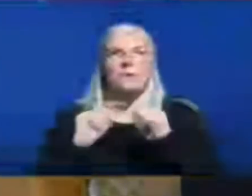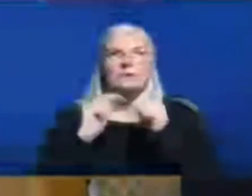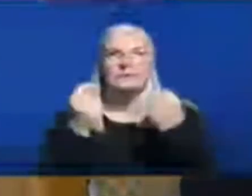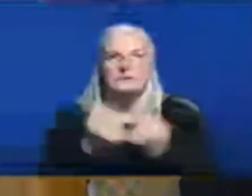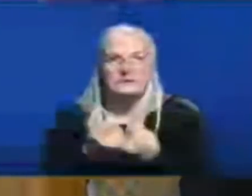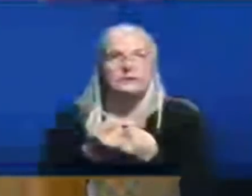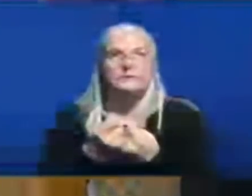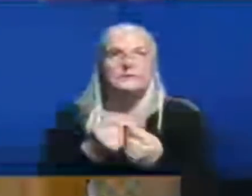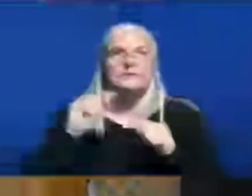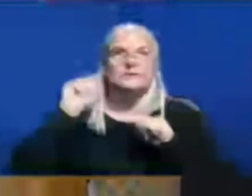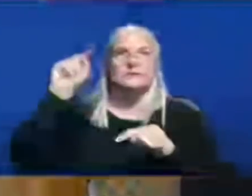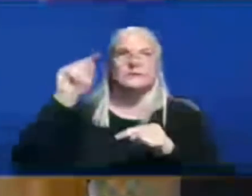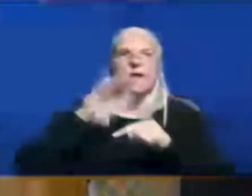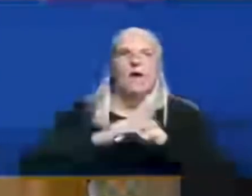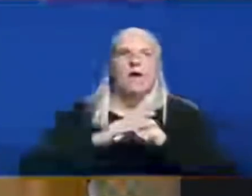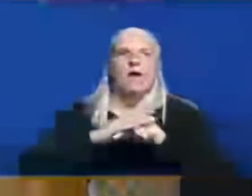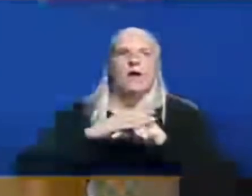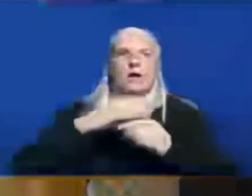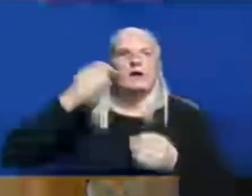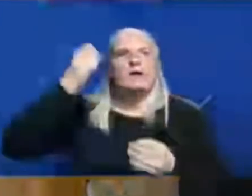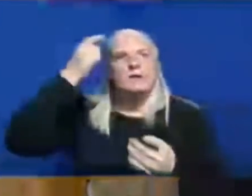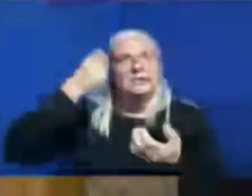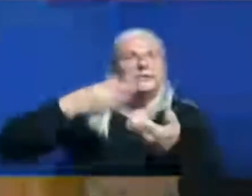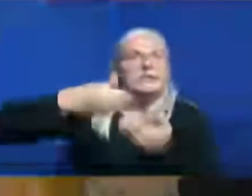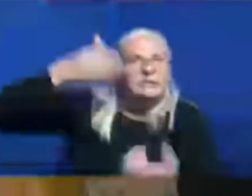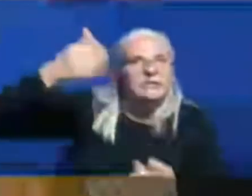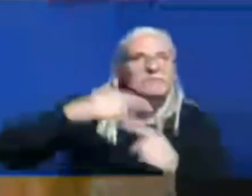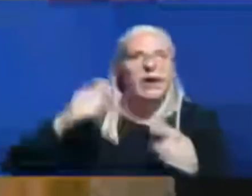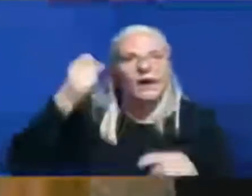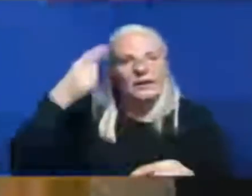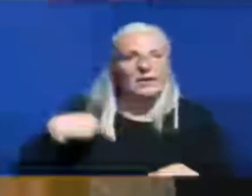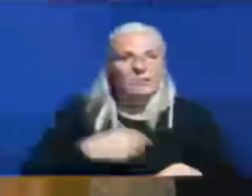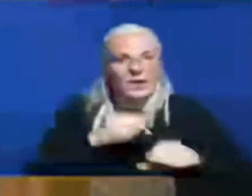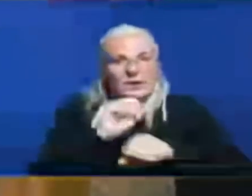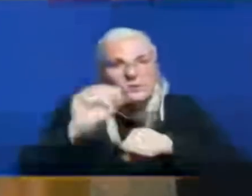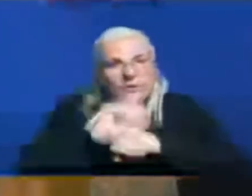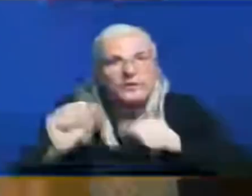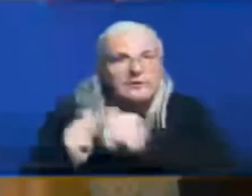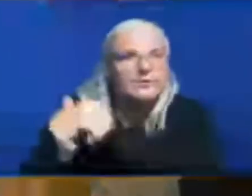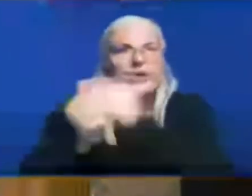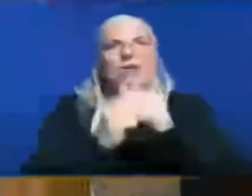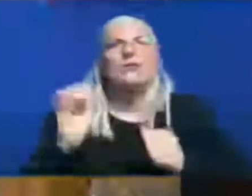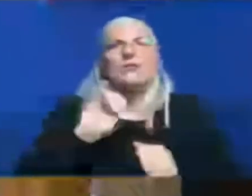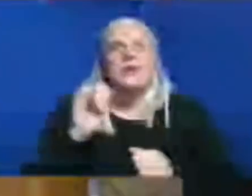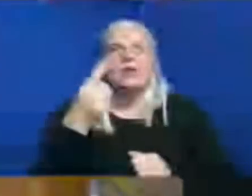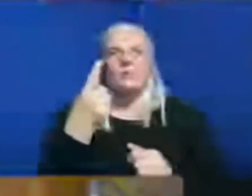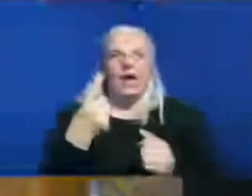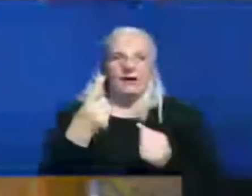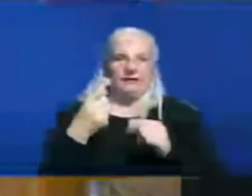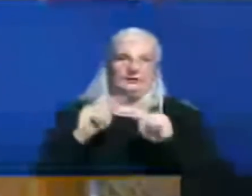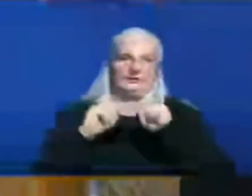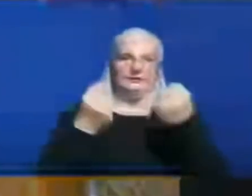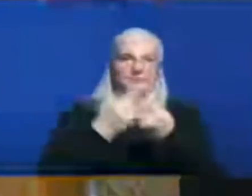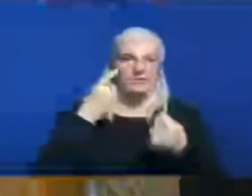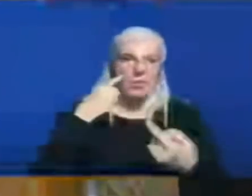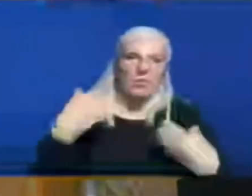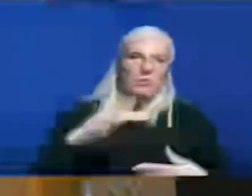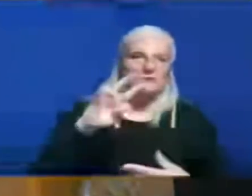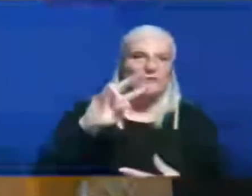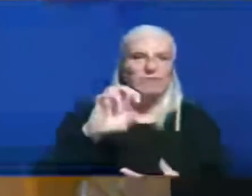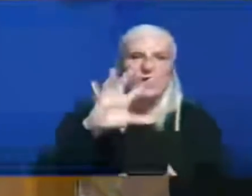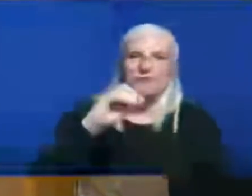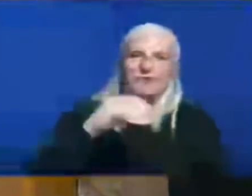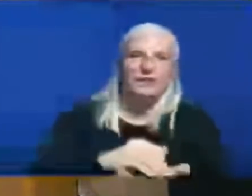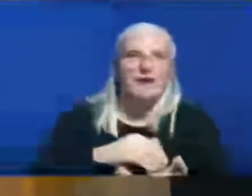fire. Again, 750,000 acres. So remember, we have to share resources, share aircraft to all